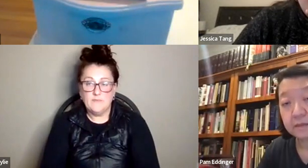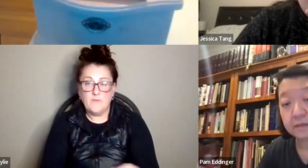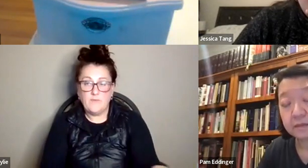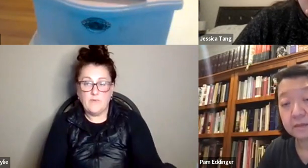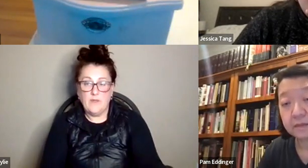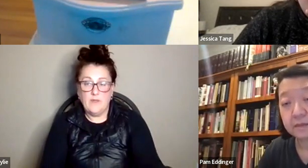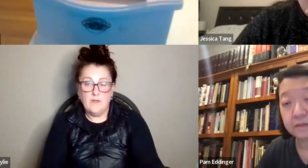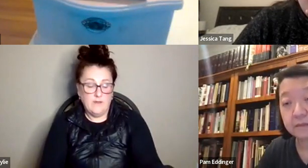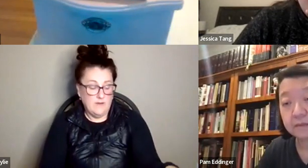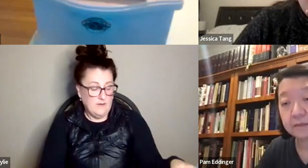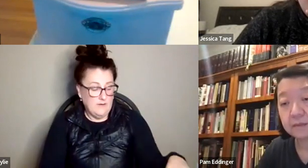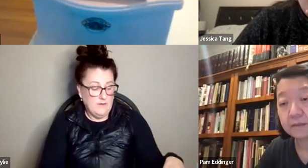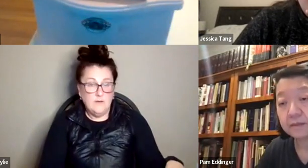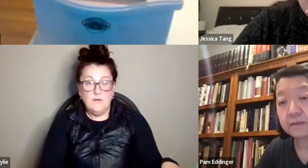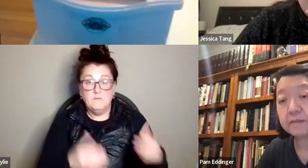Mr. Jenkins, you can unmute.